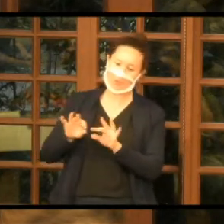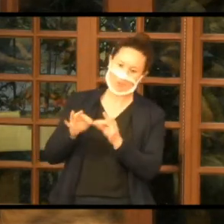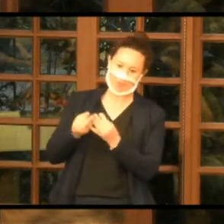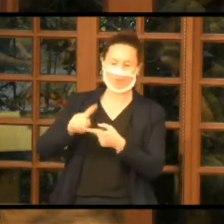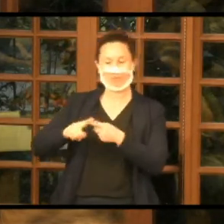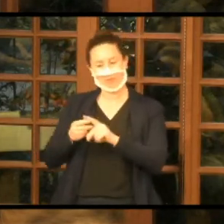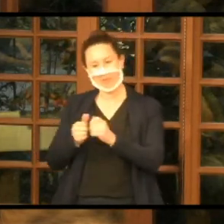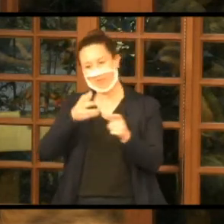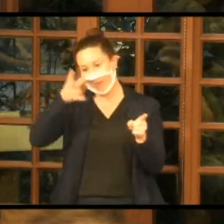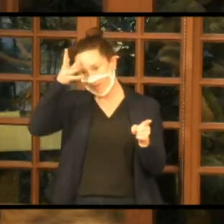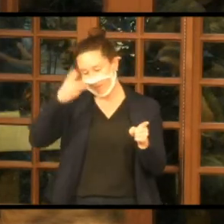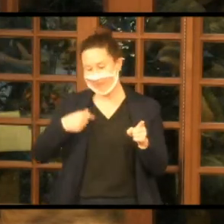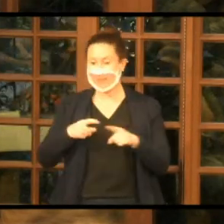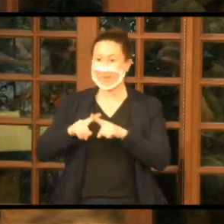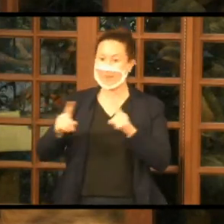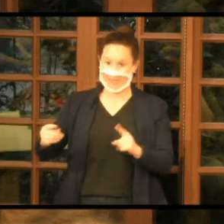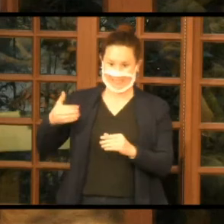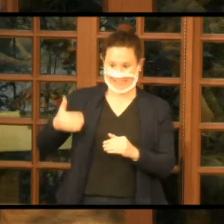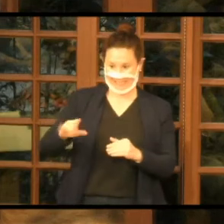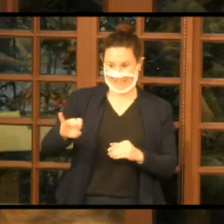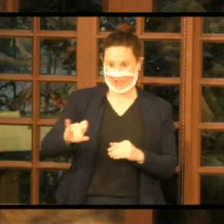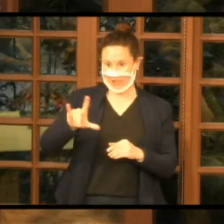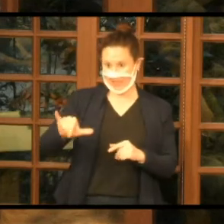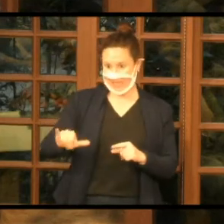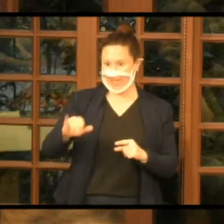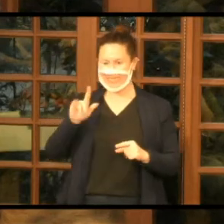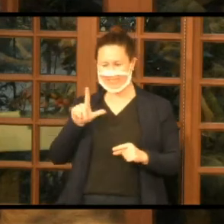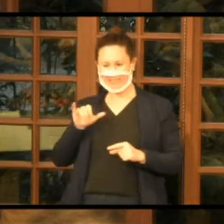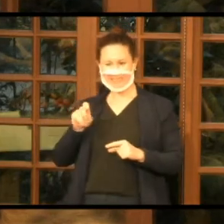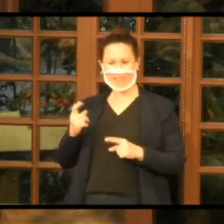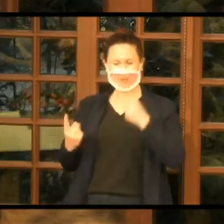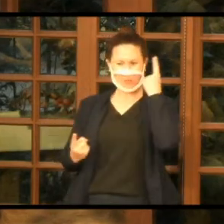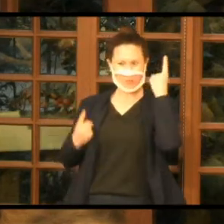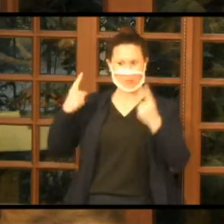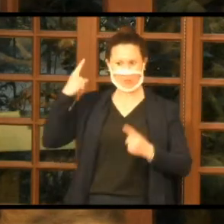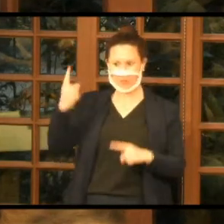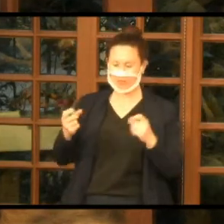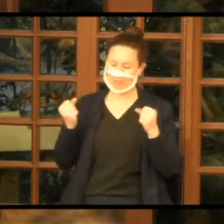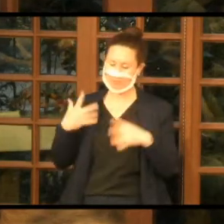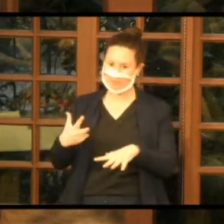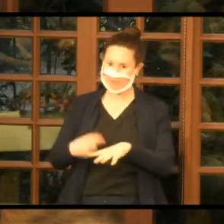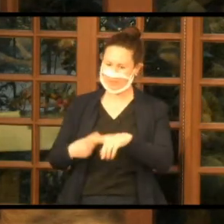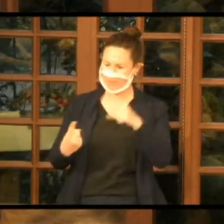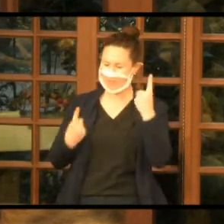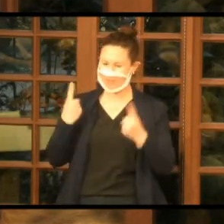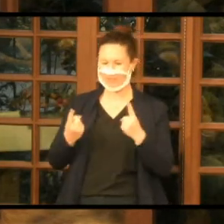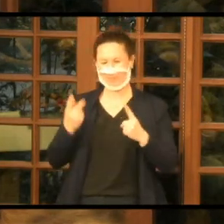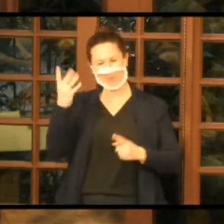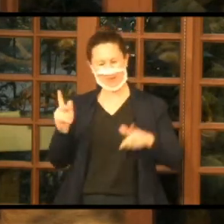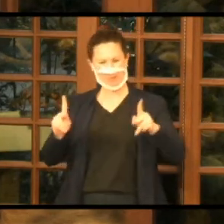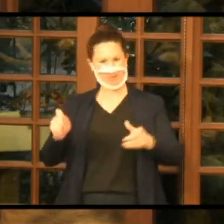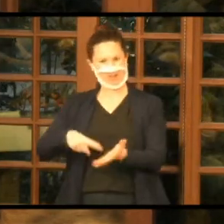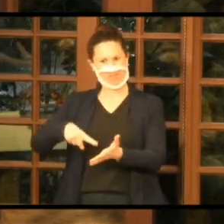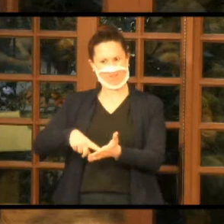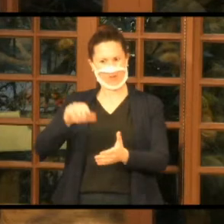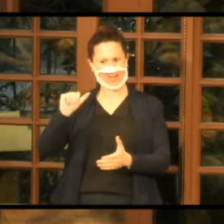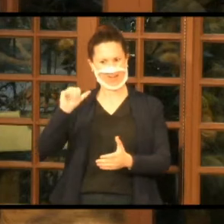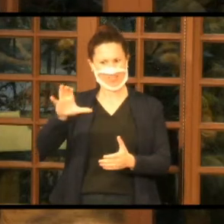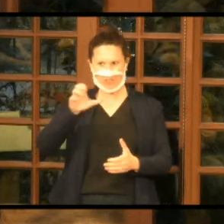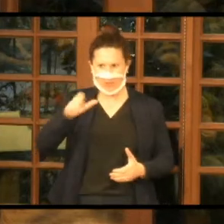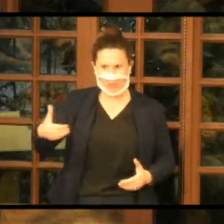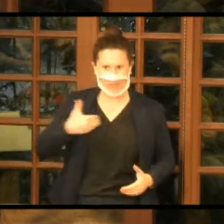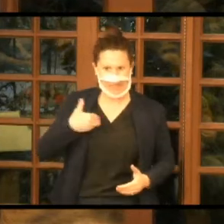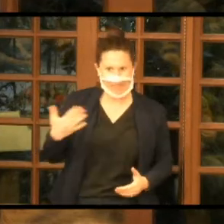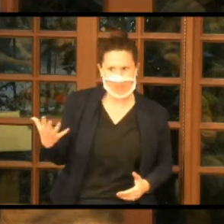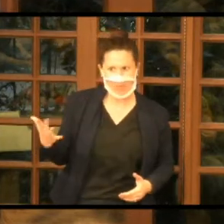parents. But deep into July, Lizelle had wondered aloud, one too many times, why people who could afford air conditioners didn't have them,